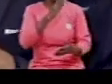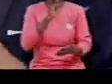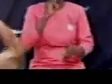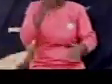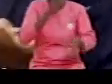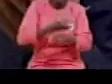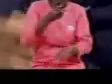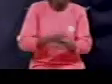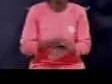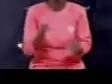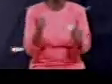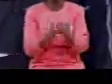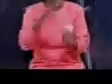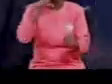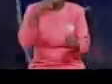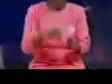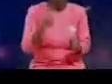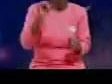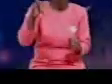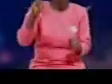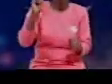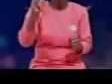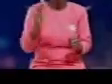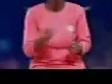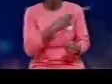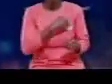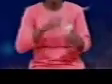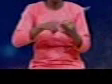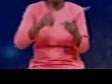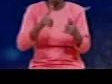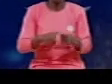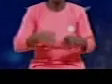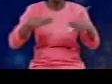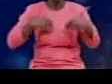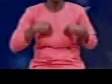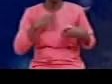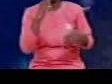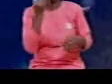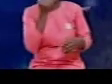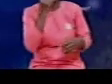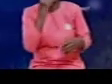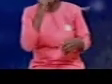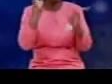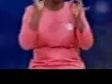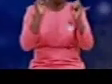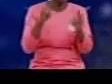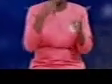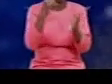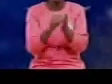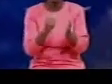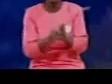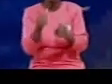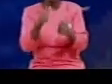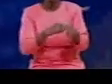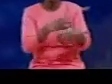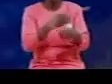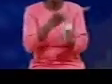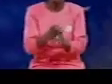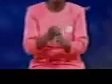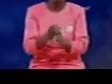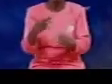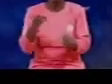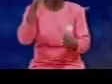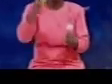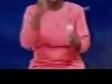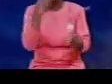extreme doctrine. You know, in verse 4, it says there, for every creature of God is good and nothing to be refused if it be